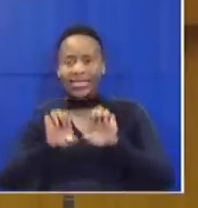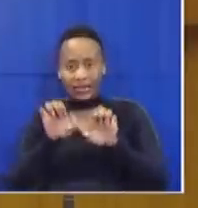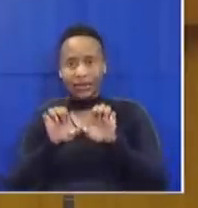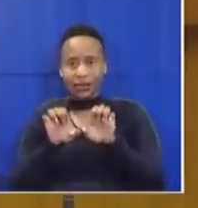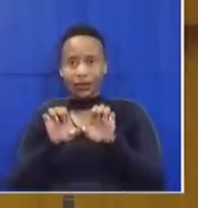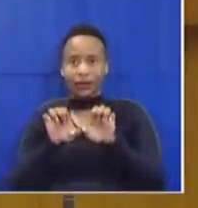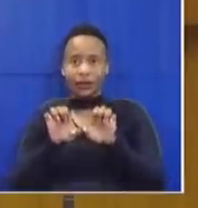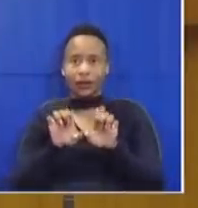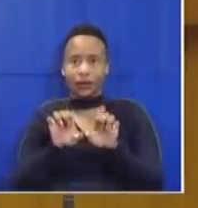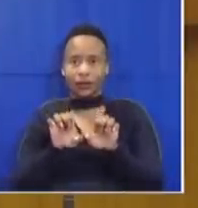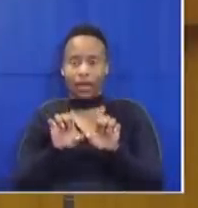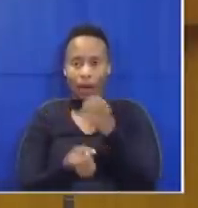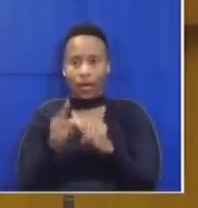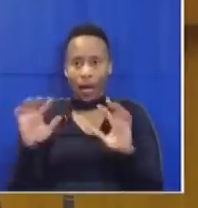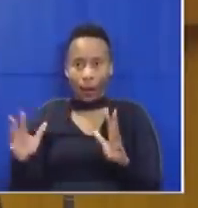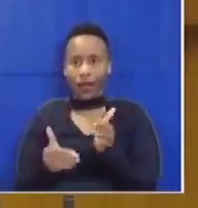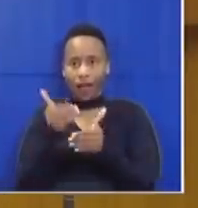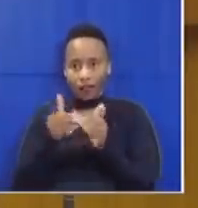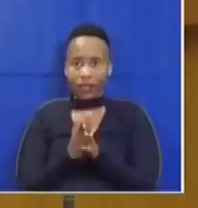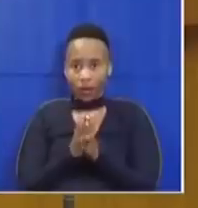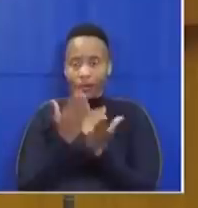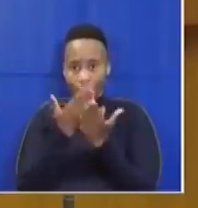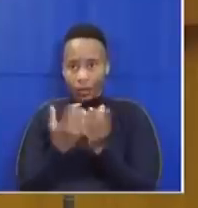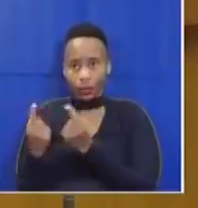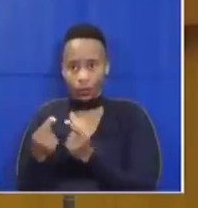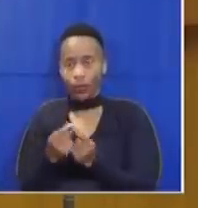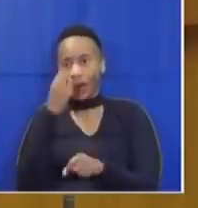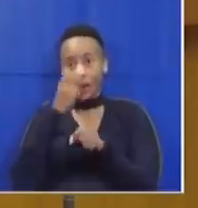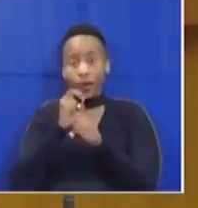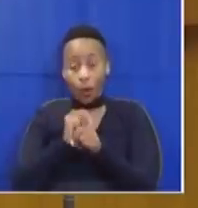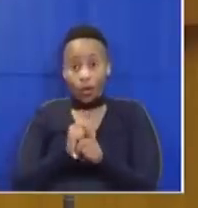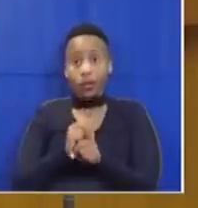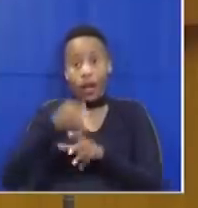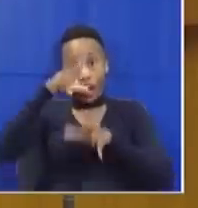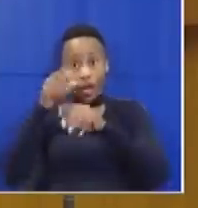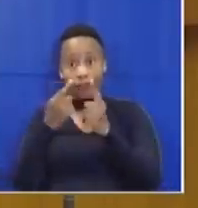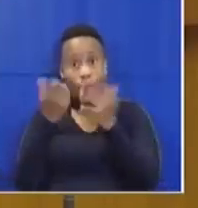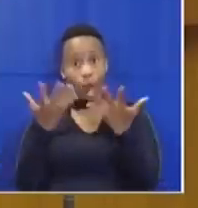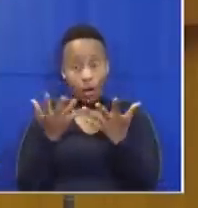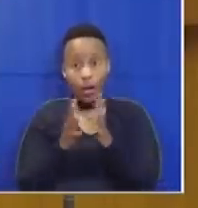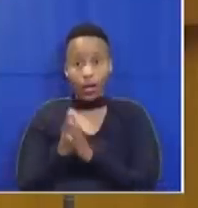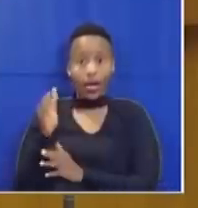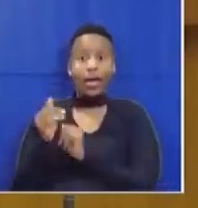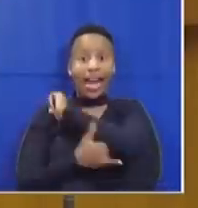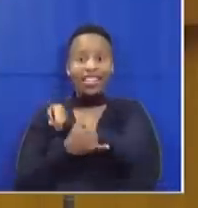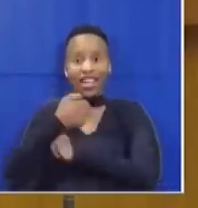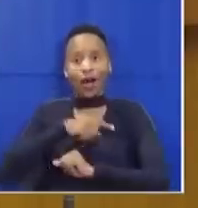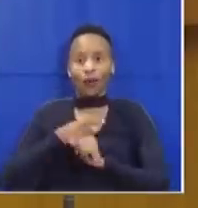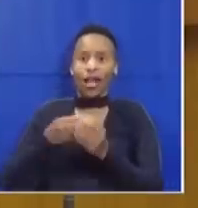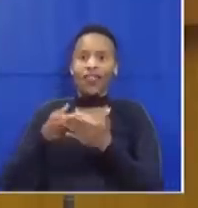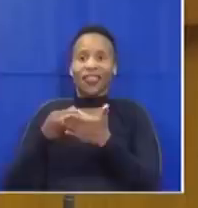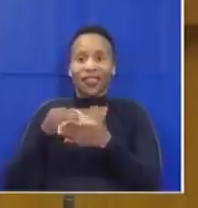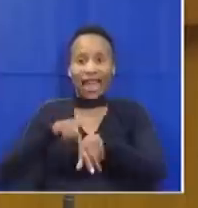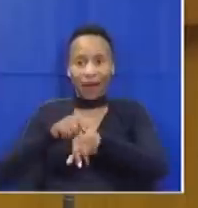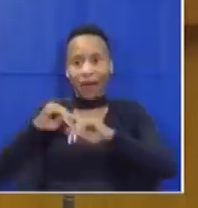I would like to take some lessons from the history of our country. As we struggled under